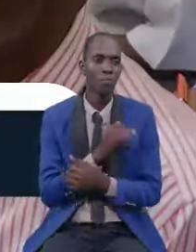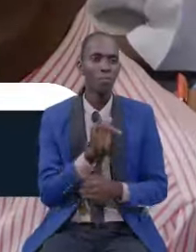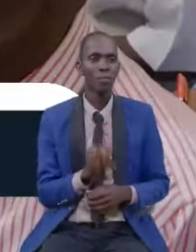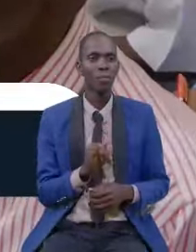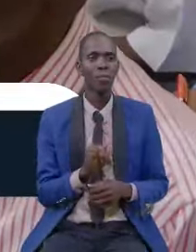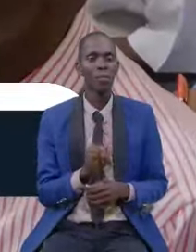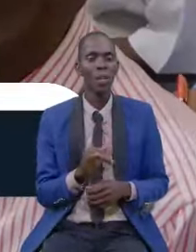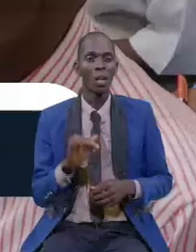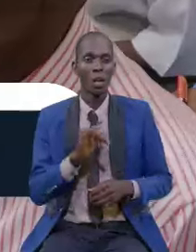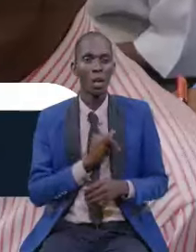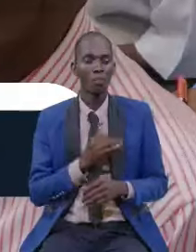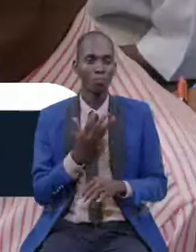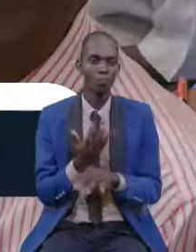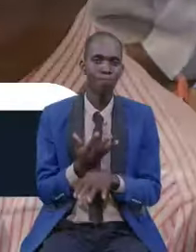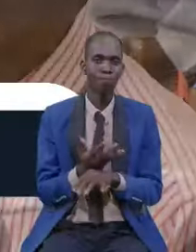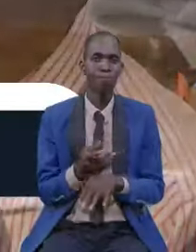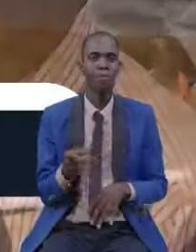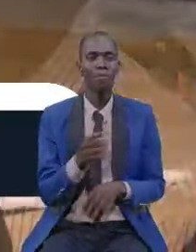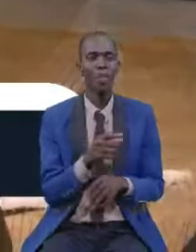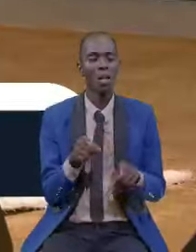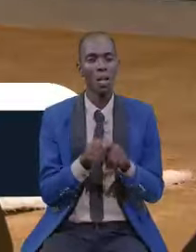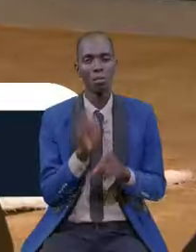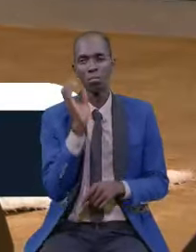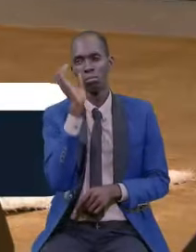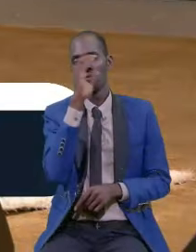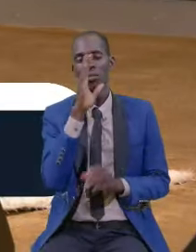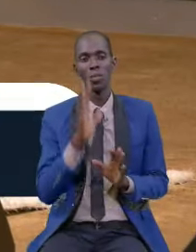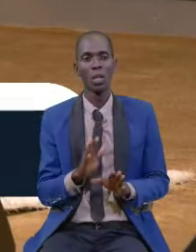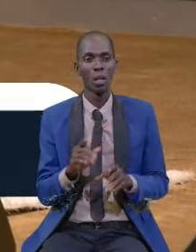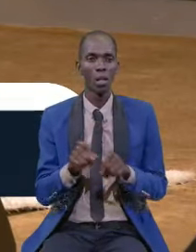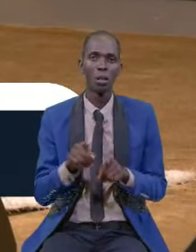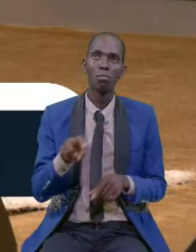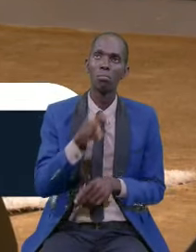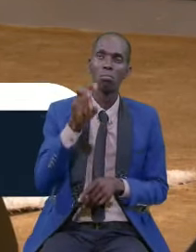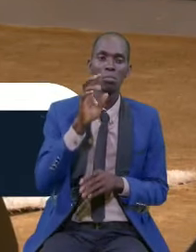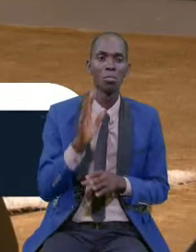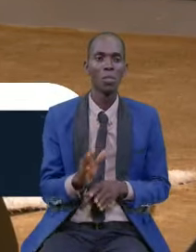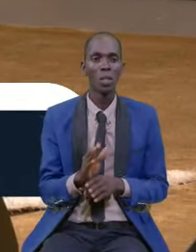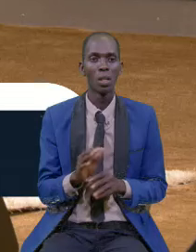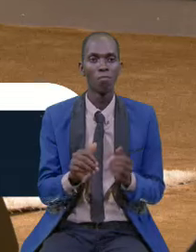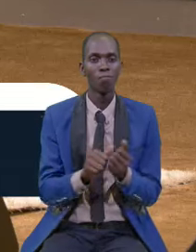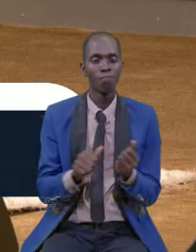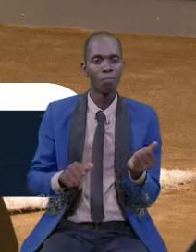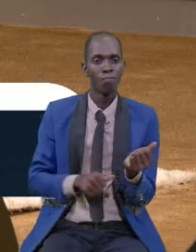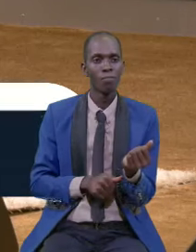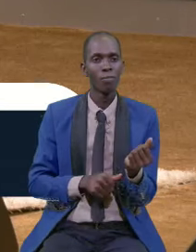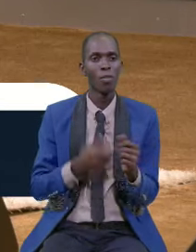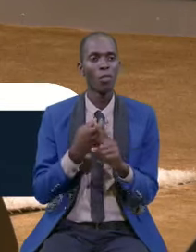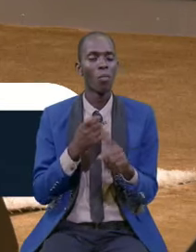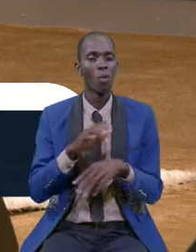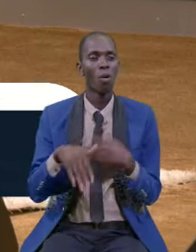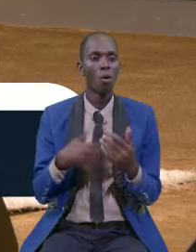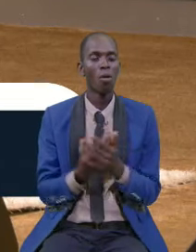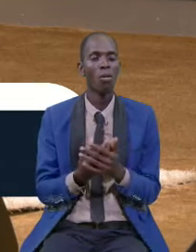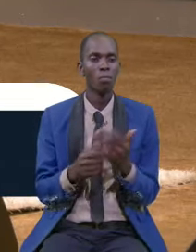I beseech you, as strangers and pilgrims, abstain from